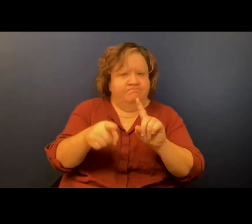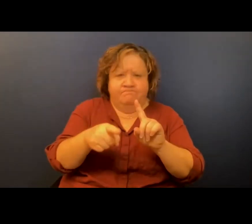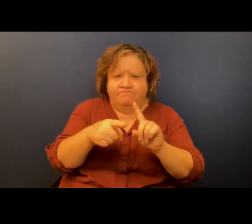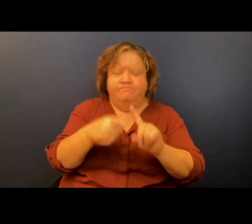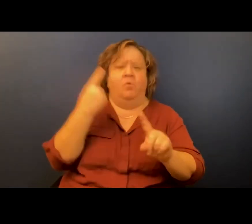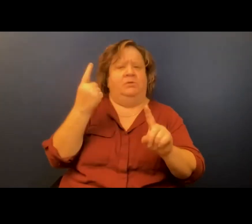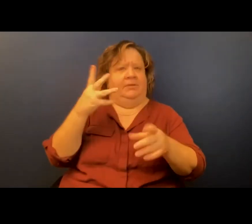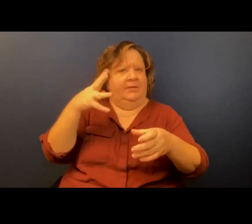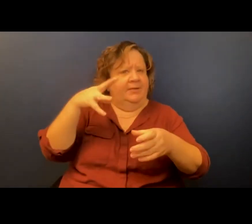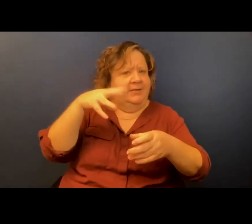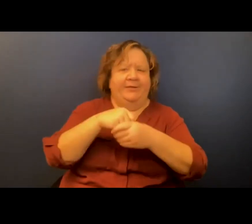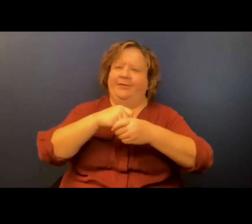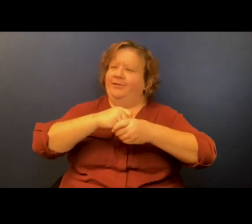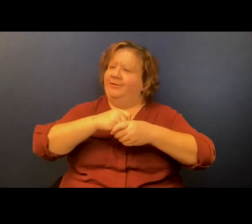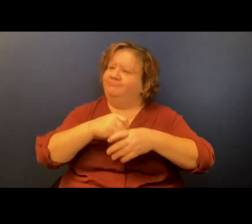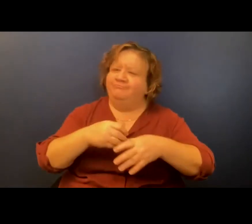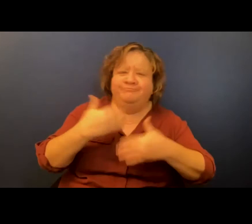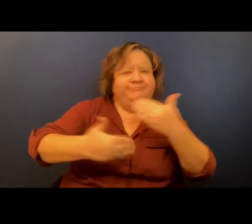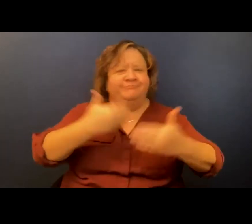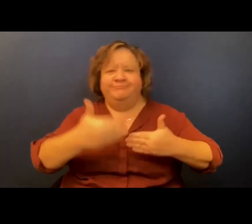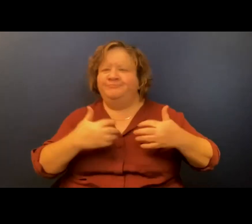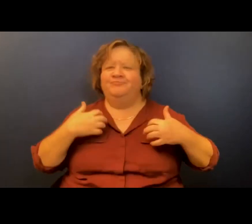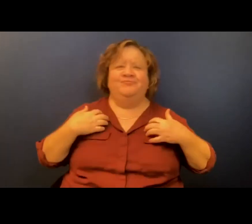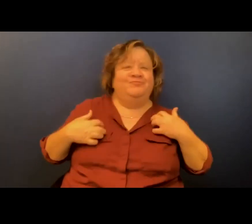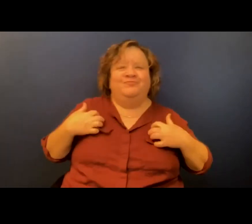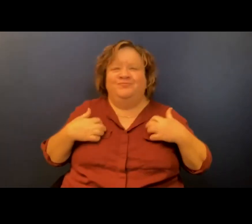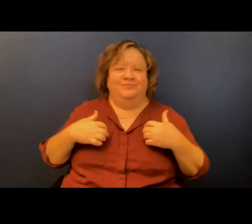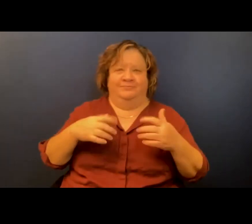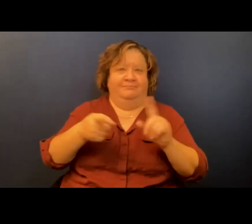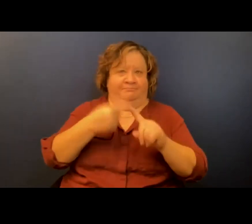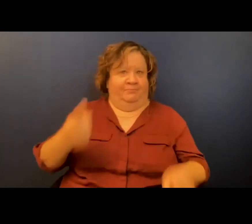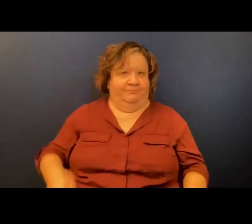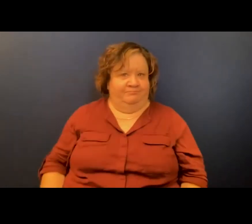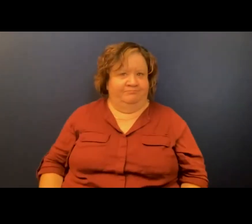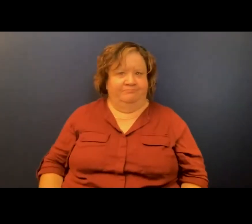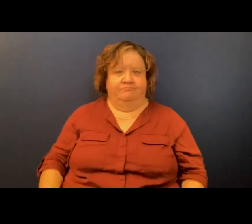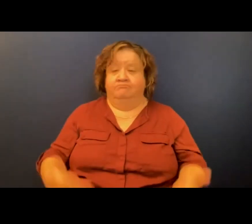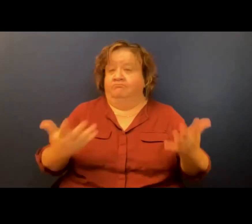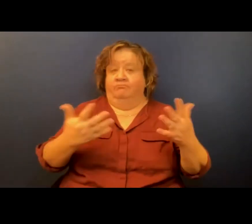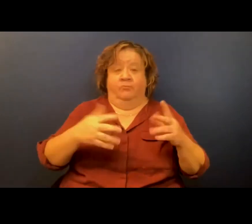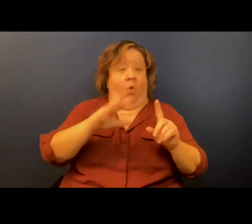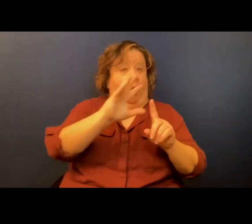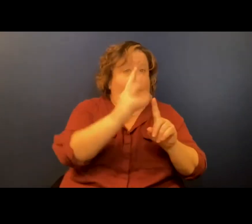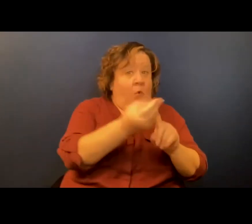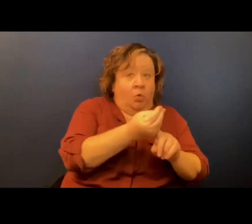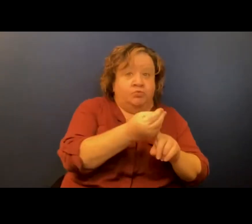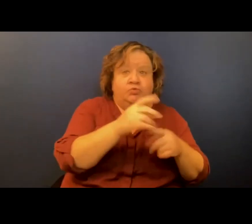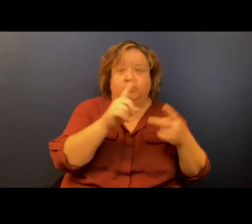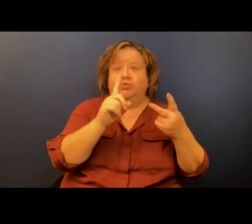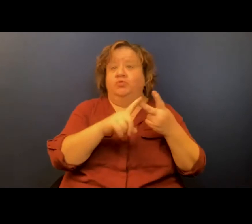whether for the cultural life, the recreation, leisure, or